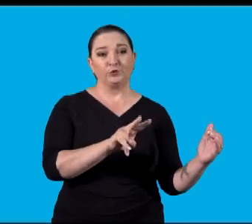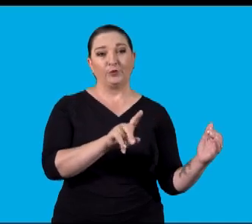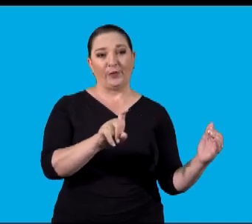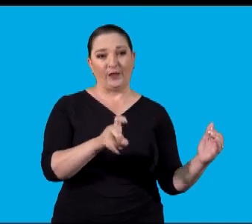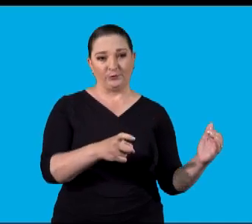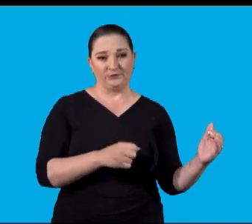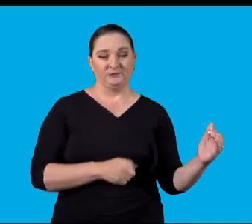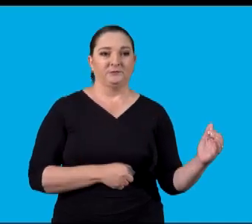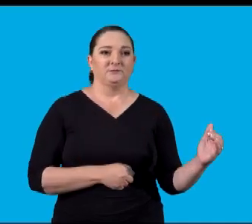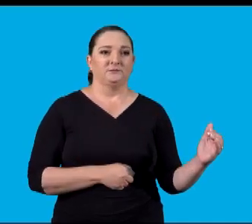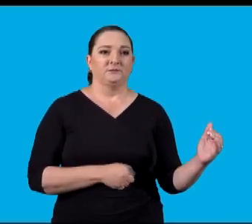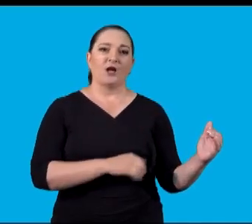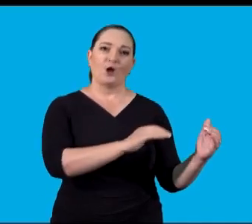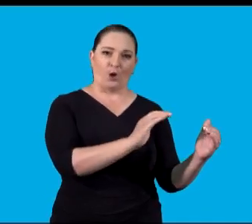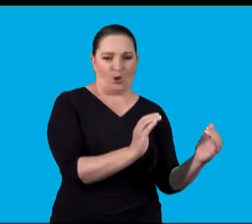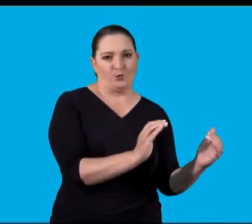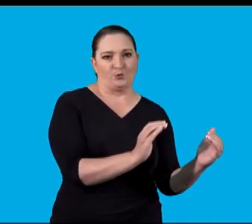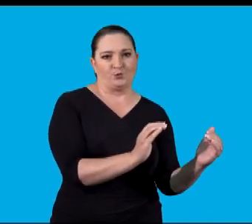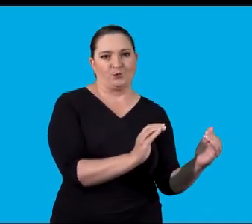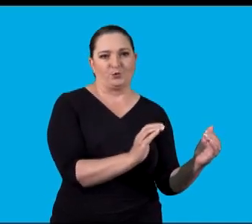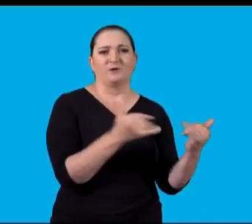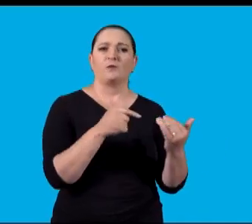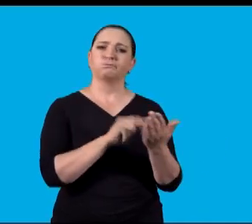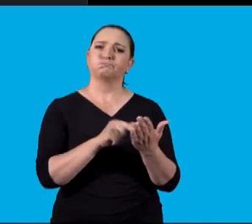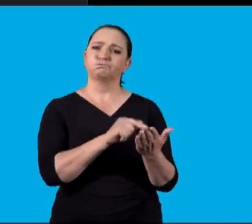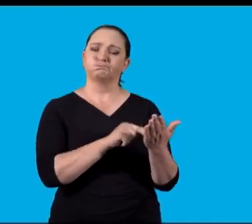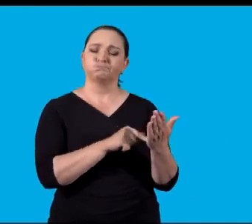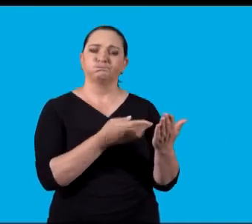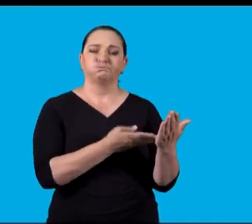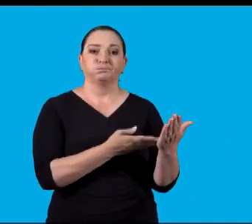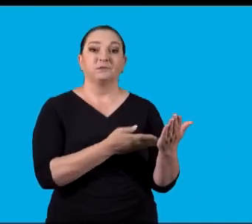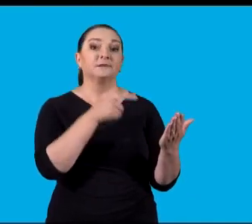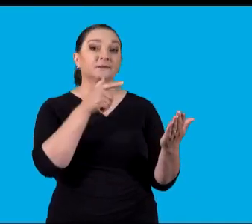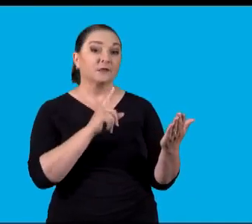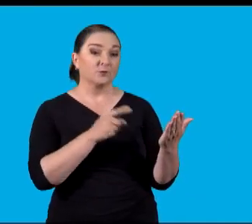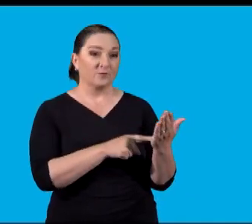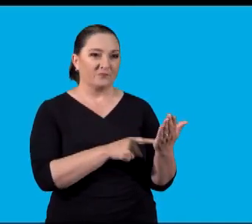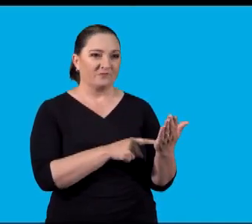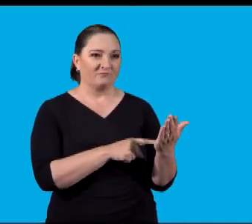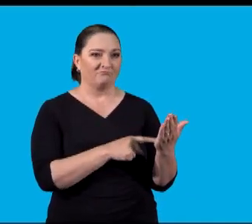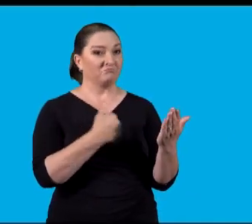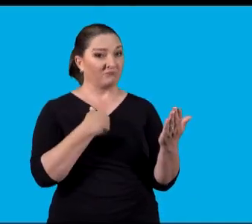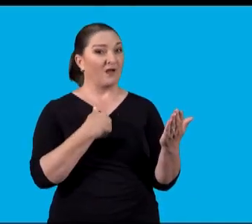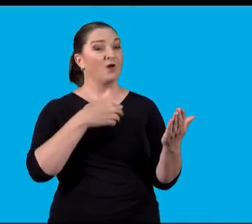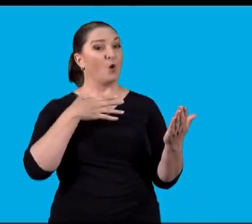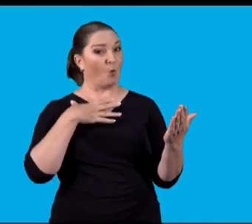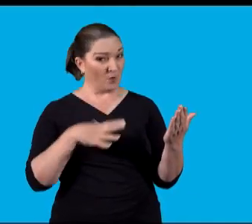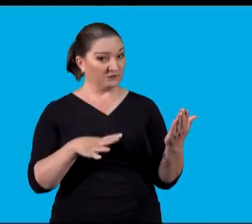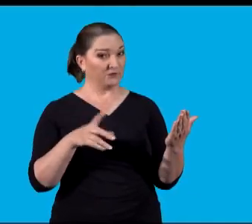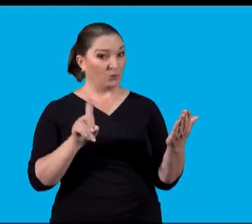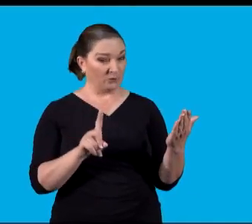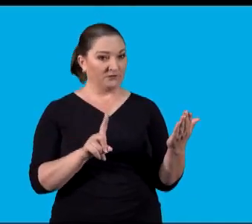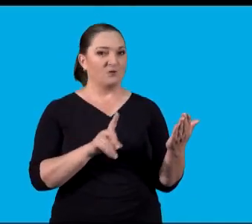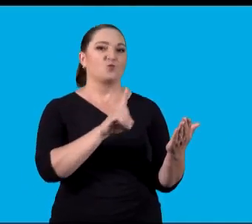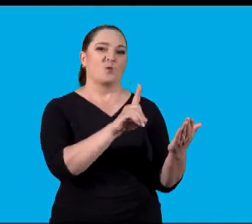2,072,000. I close that. Let us now punch this onto our calculator. We are now saying what I